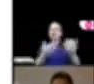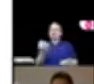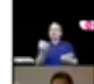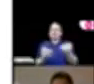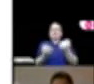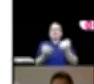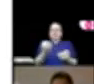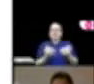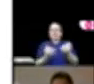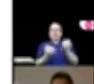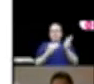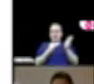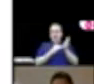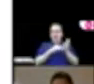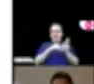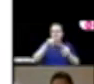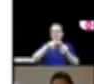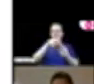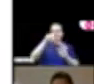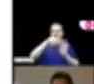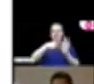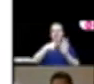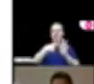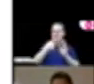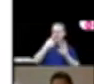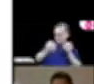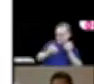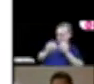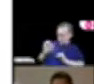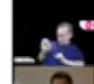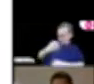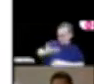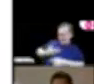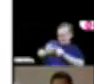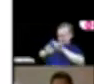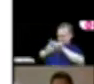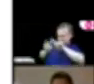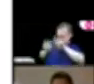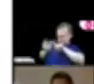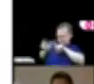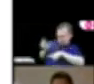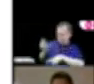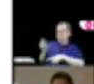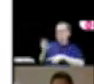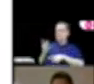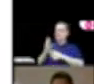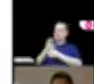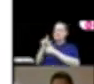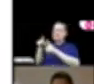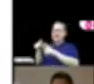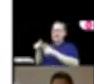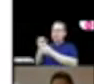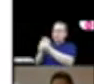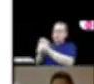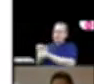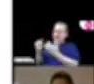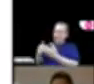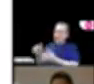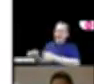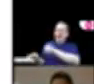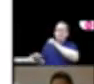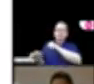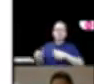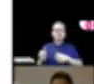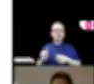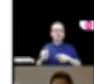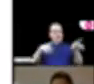asylum seekers, let them know their rights, help them to fight to get out of detention in Yelswood. It is the